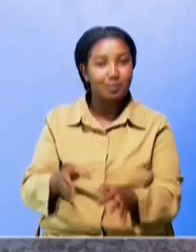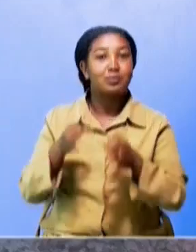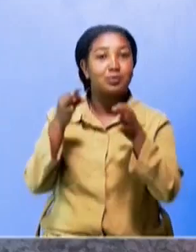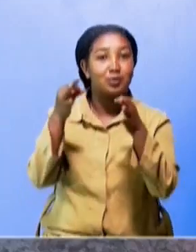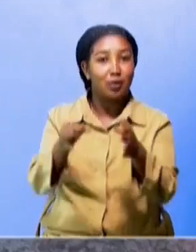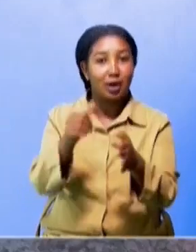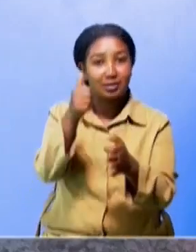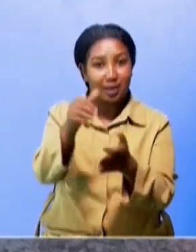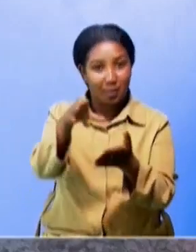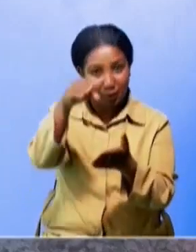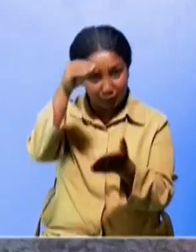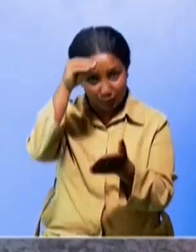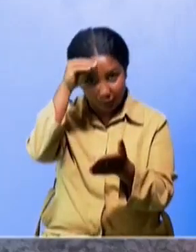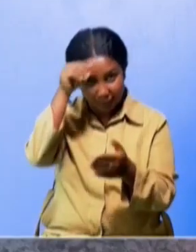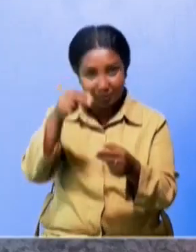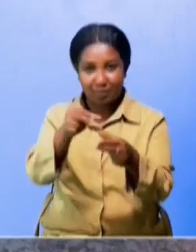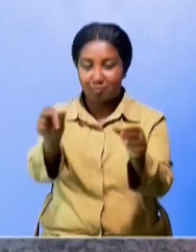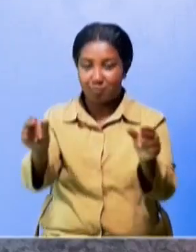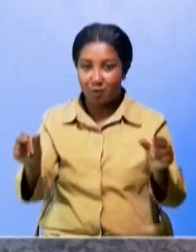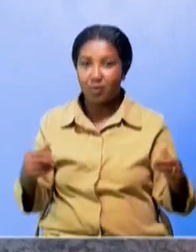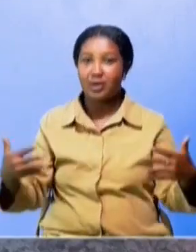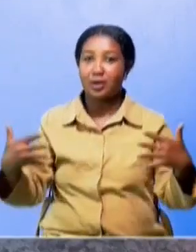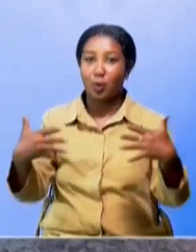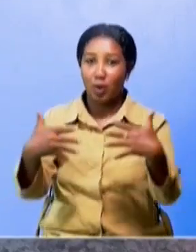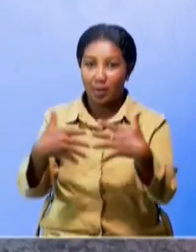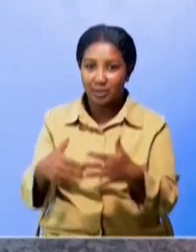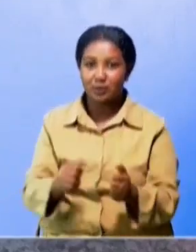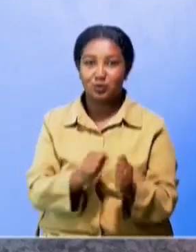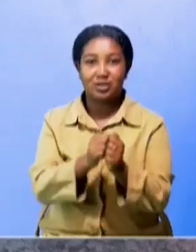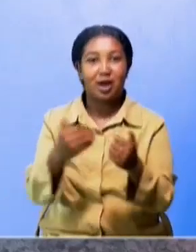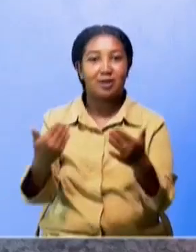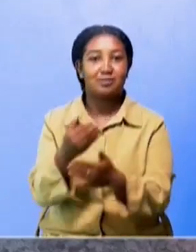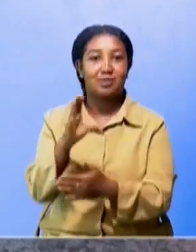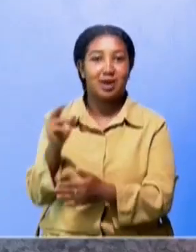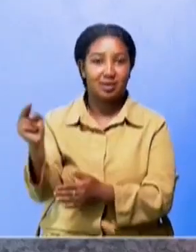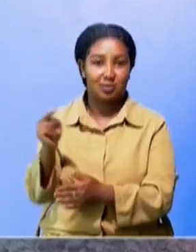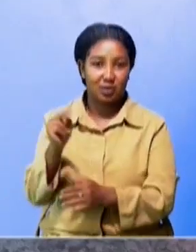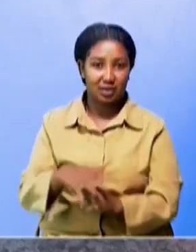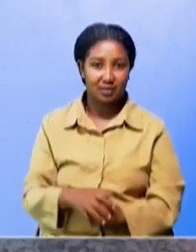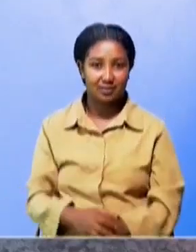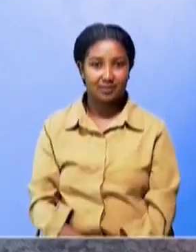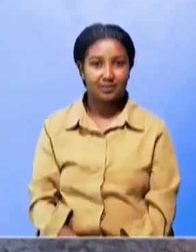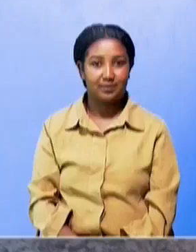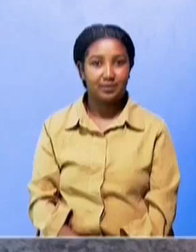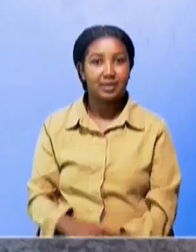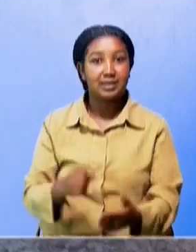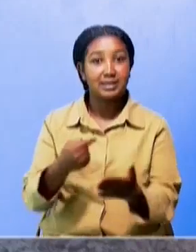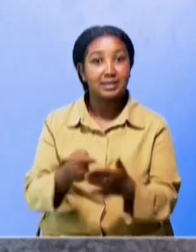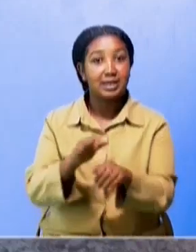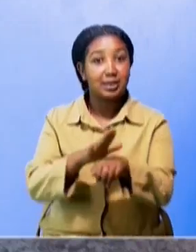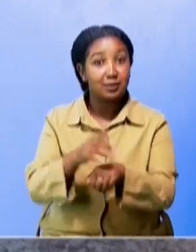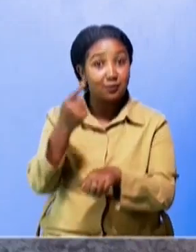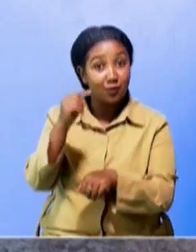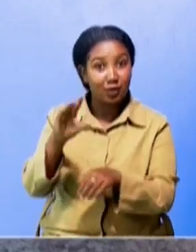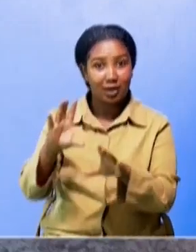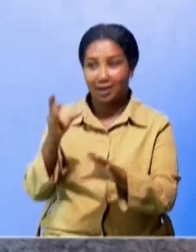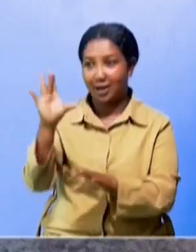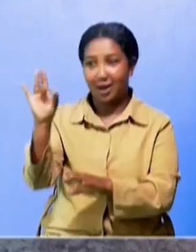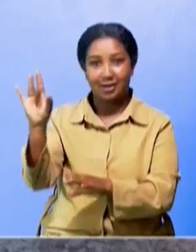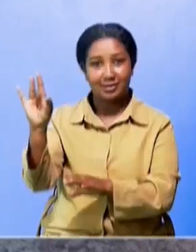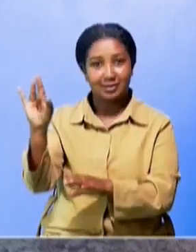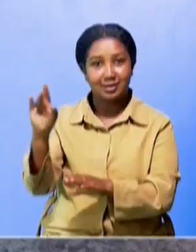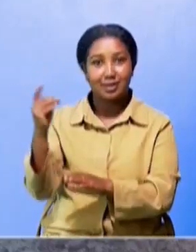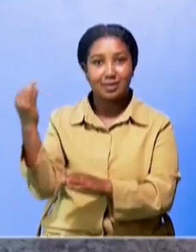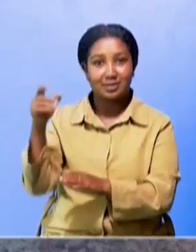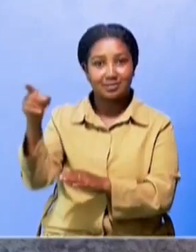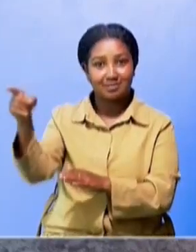you by Addis Ababa City Government Education Bureau in collaboration with Addis Media Network. This is English for Grade 8. The presenter